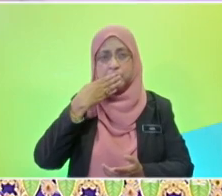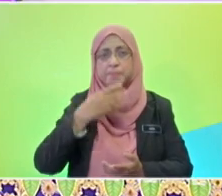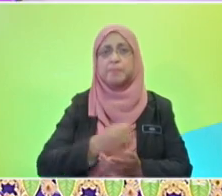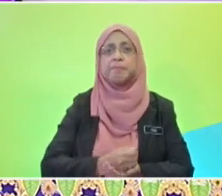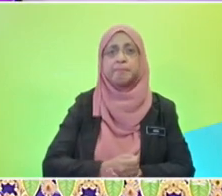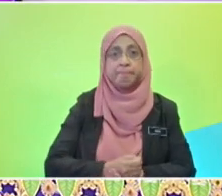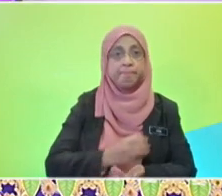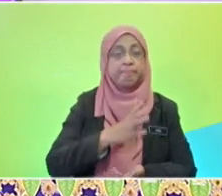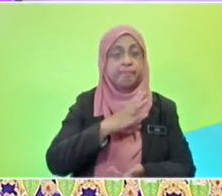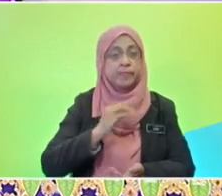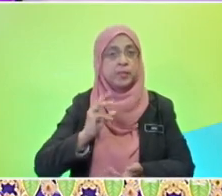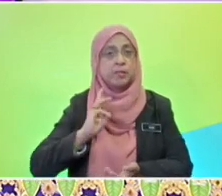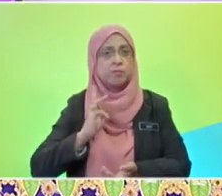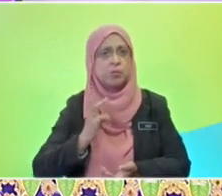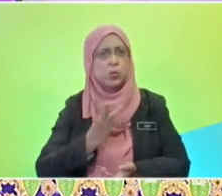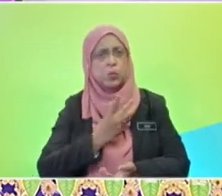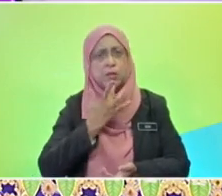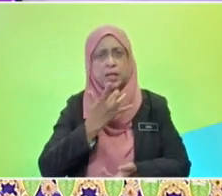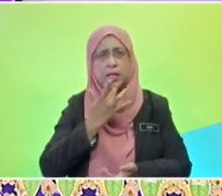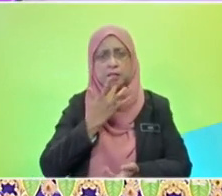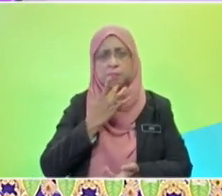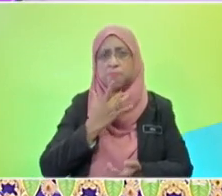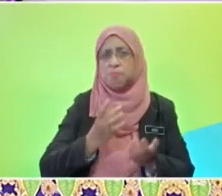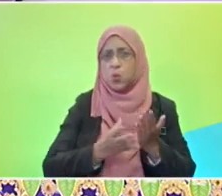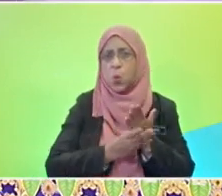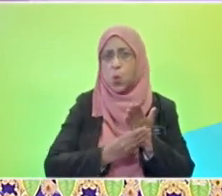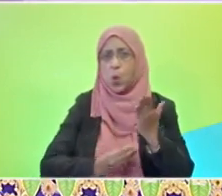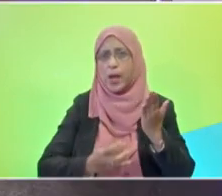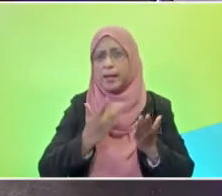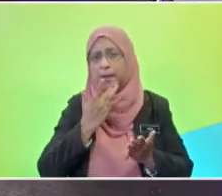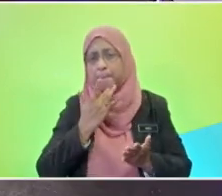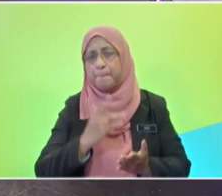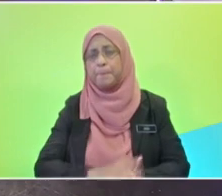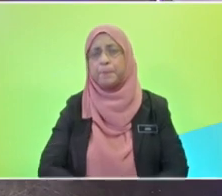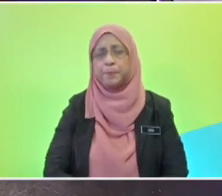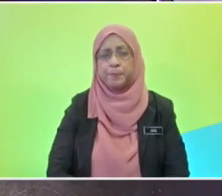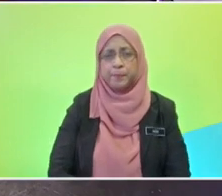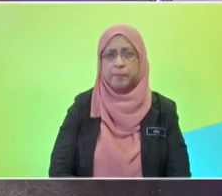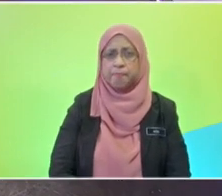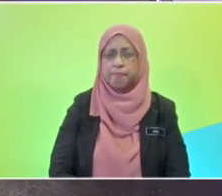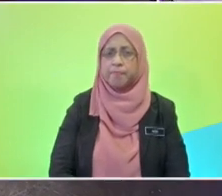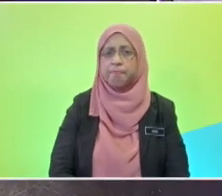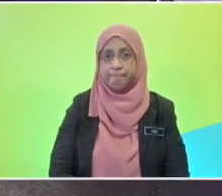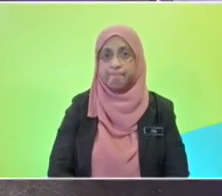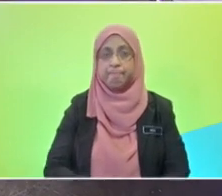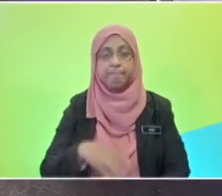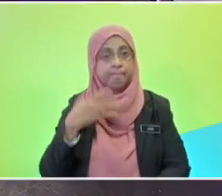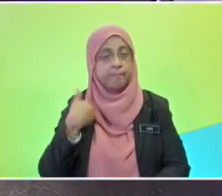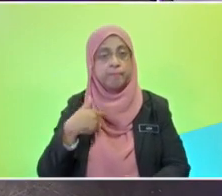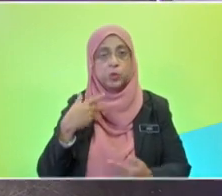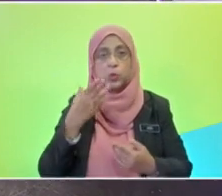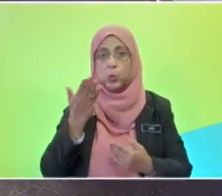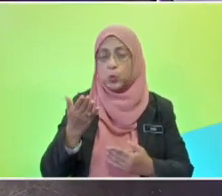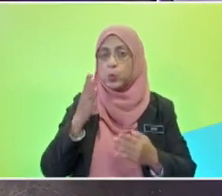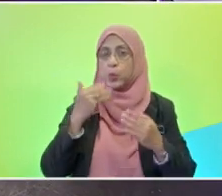And we light oil lamps. Okay. So, teacher, I'm supposed to arrange the pictures according to the story that you